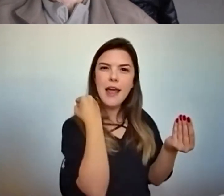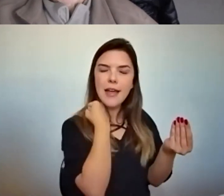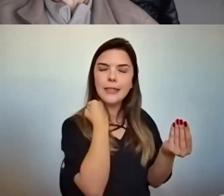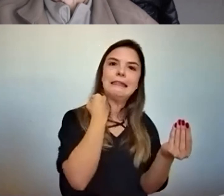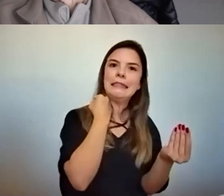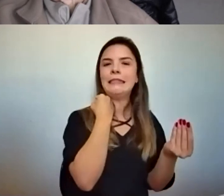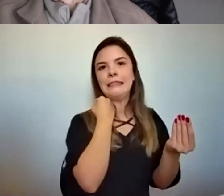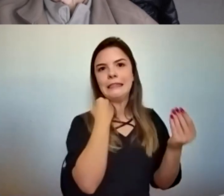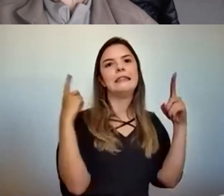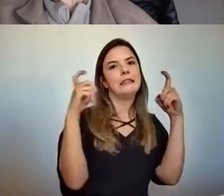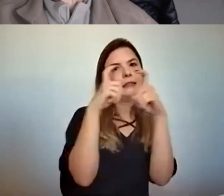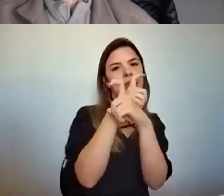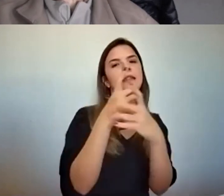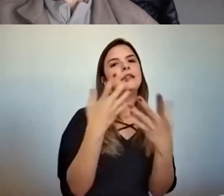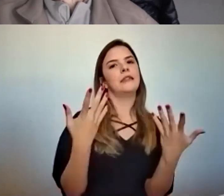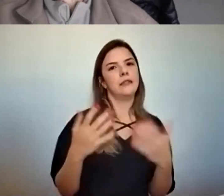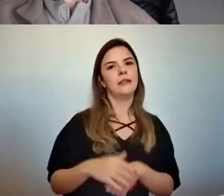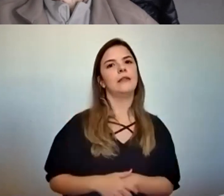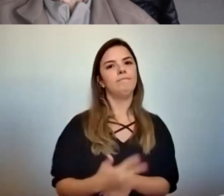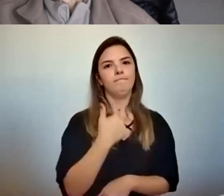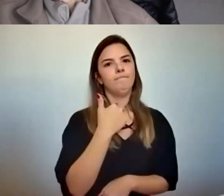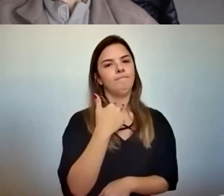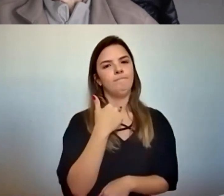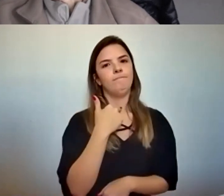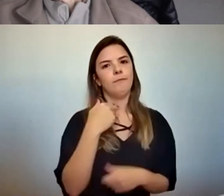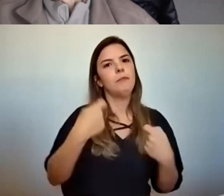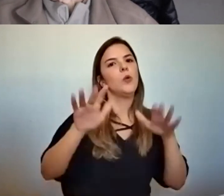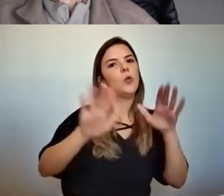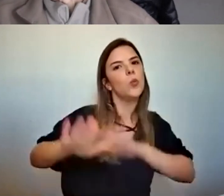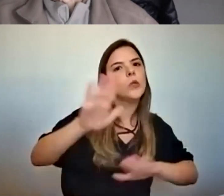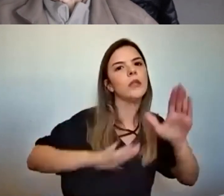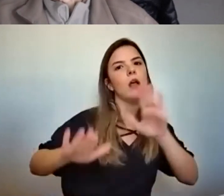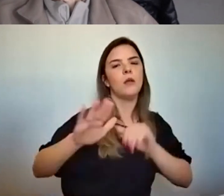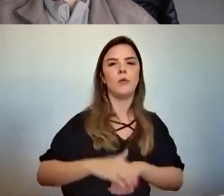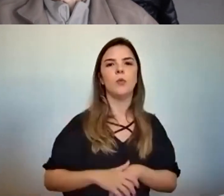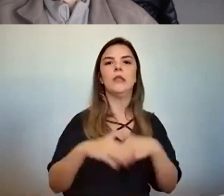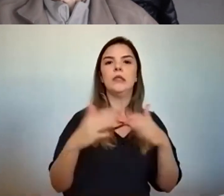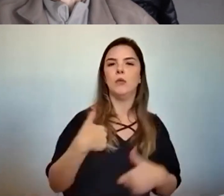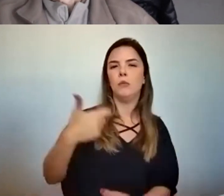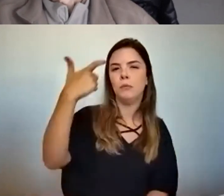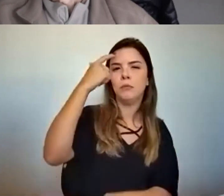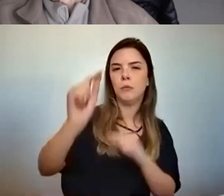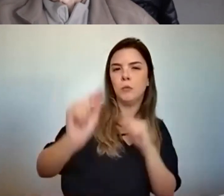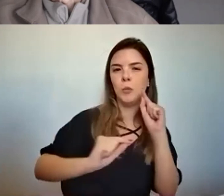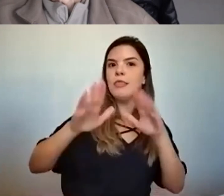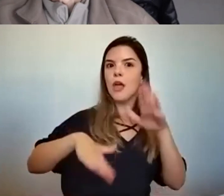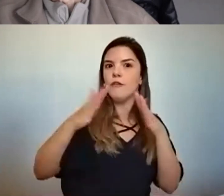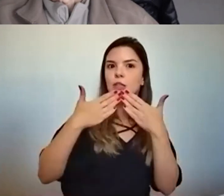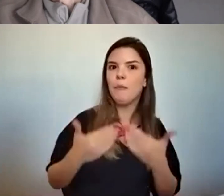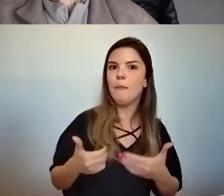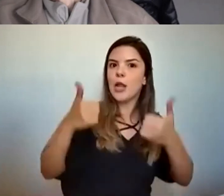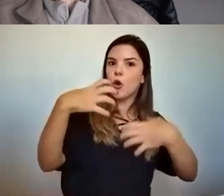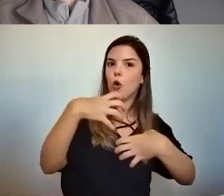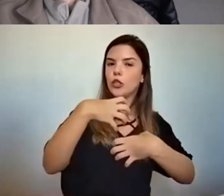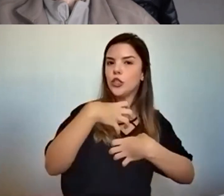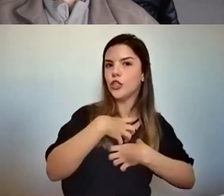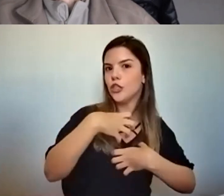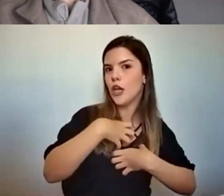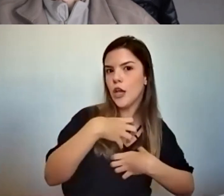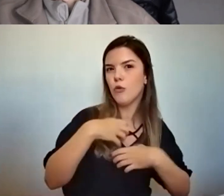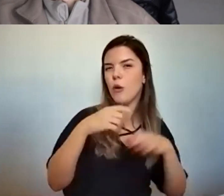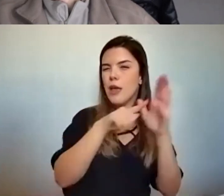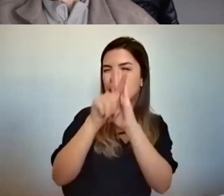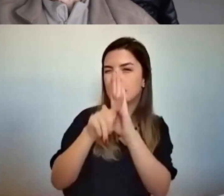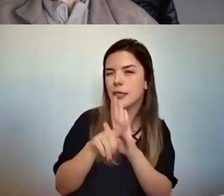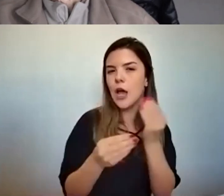is very problematic. So I think perhaps the best way to look at it would be to